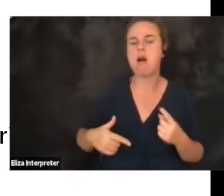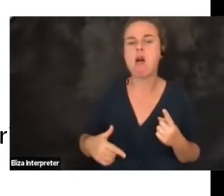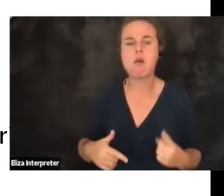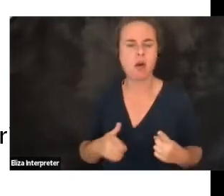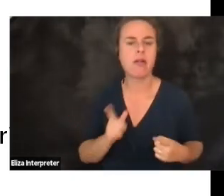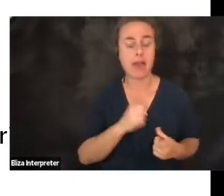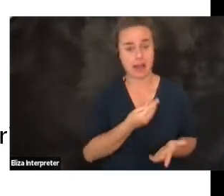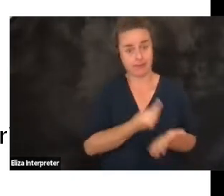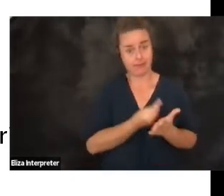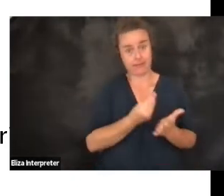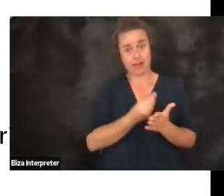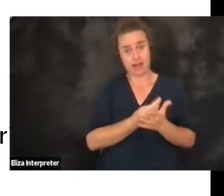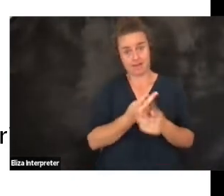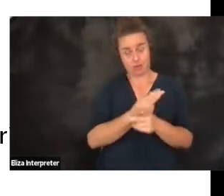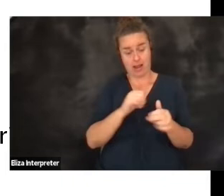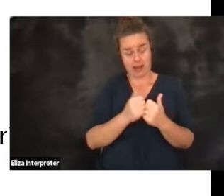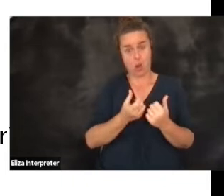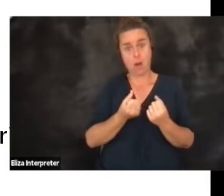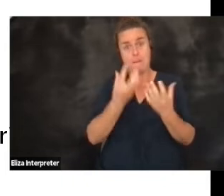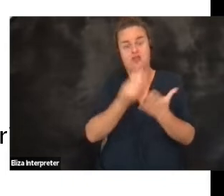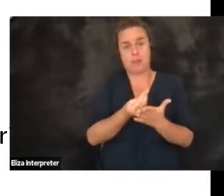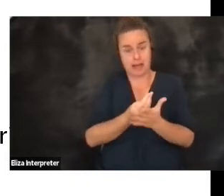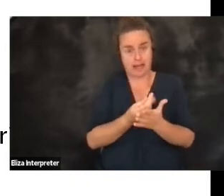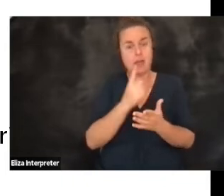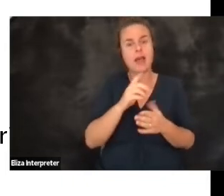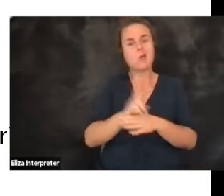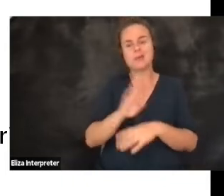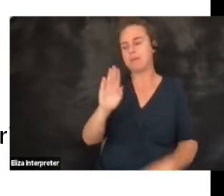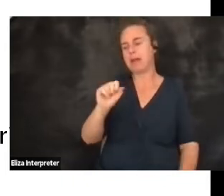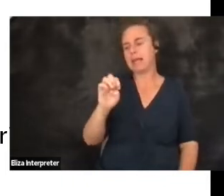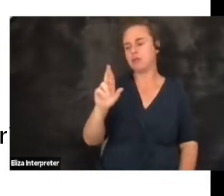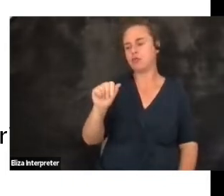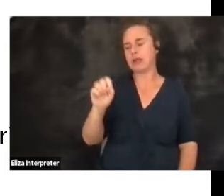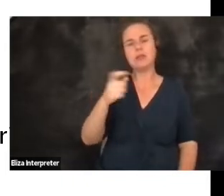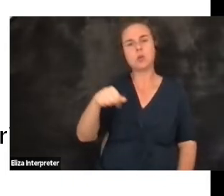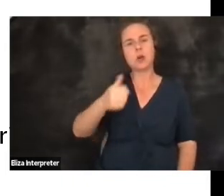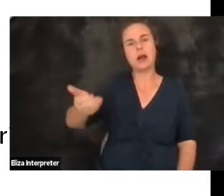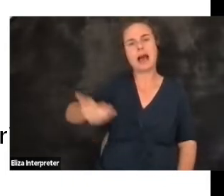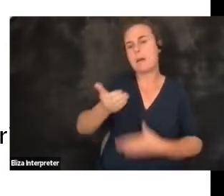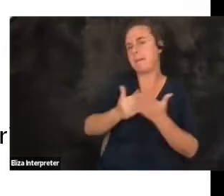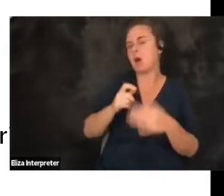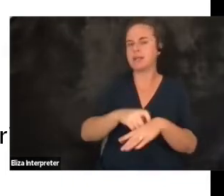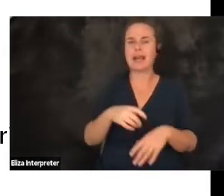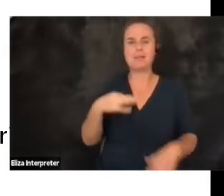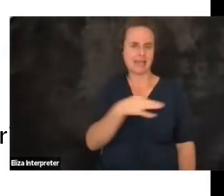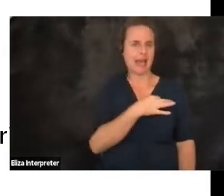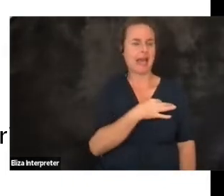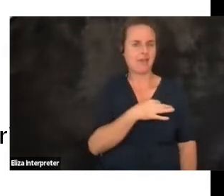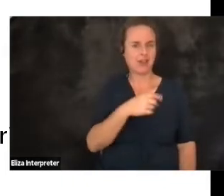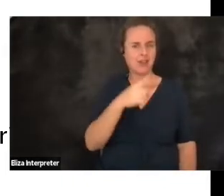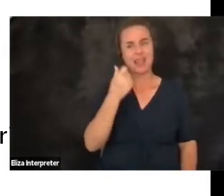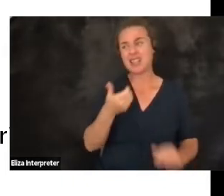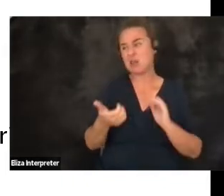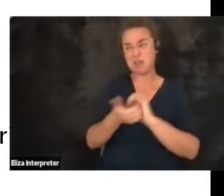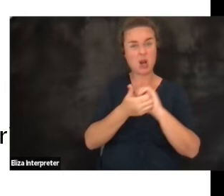using a base rate so that every community could hire at least a part-time staffer to help them, because partnership is